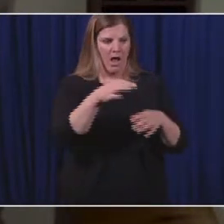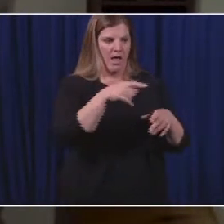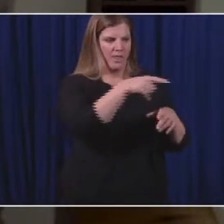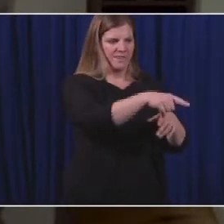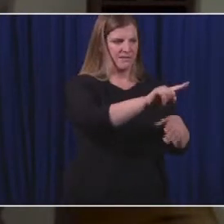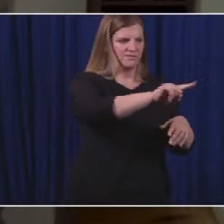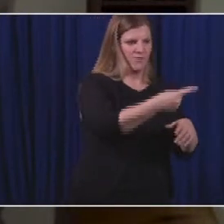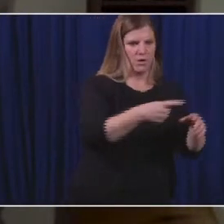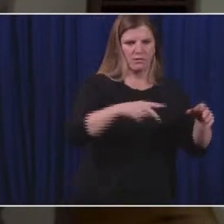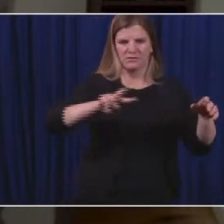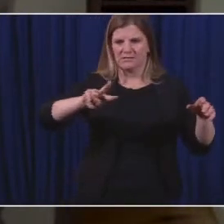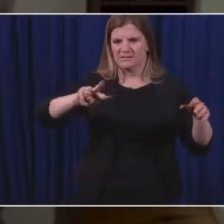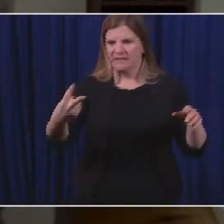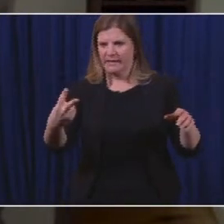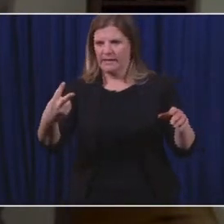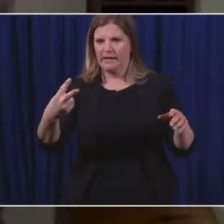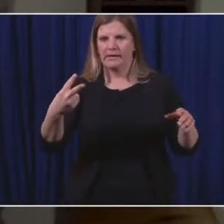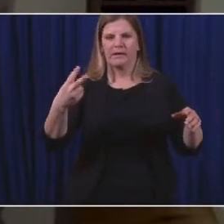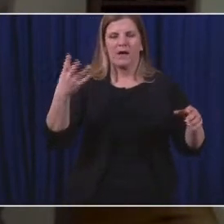pharmaceutical companies